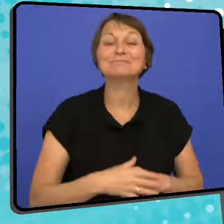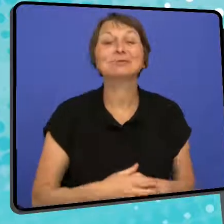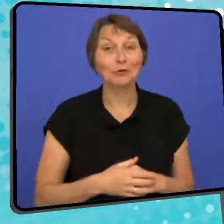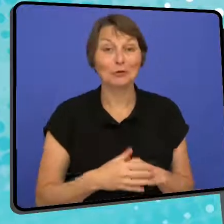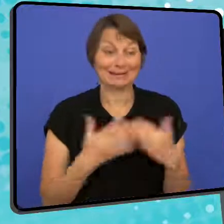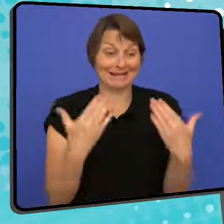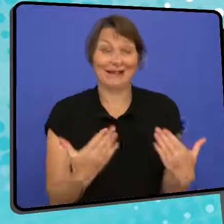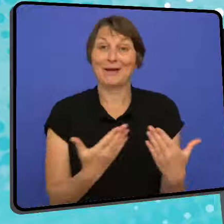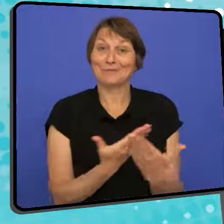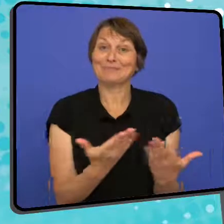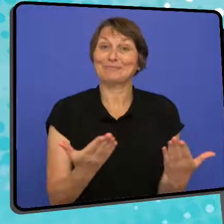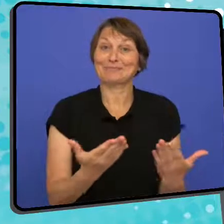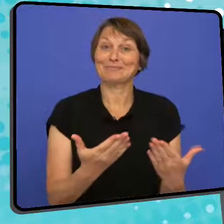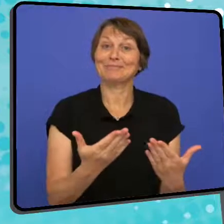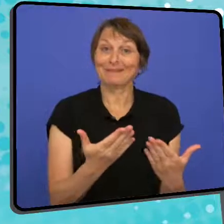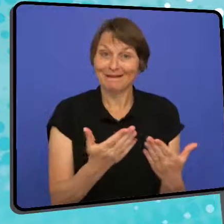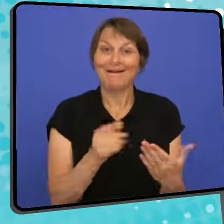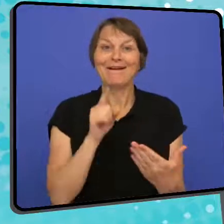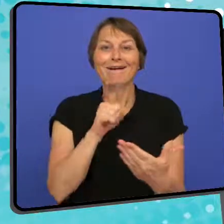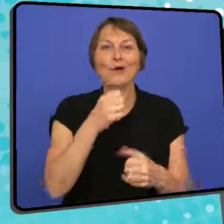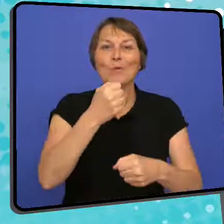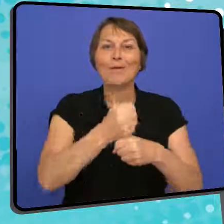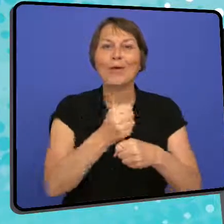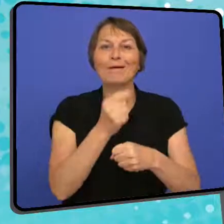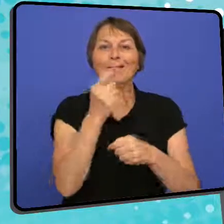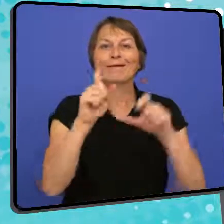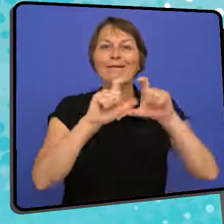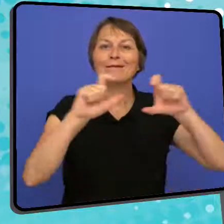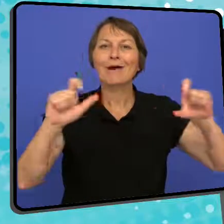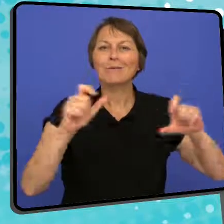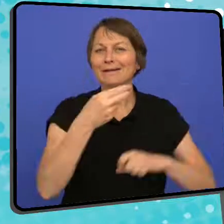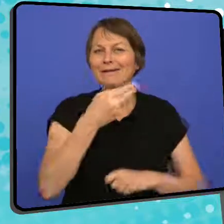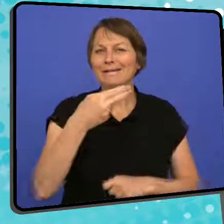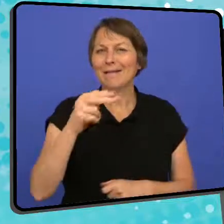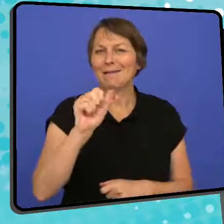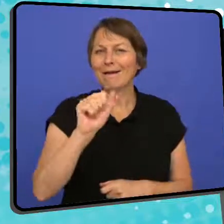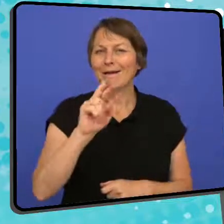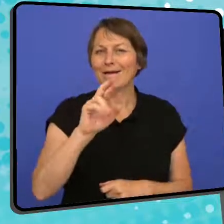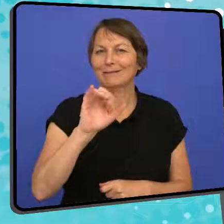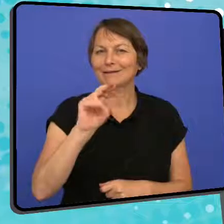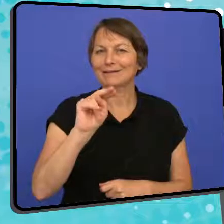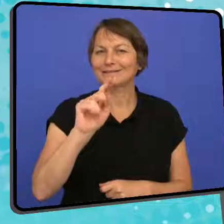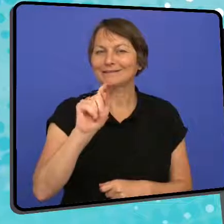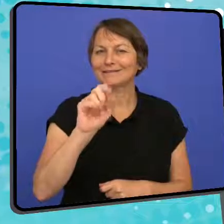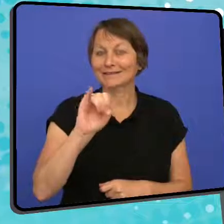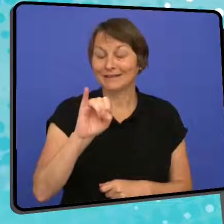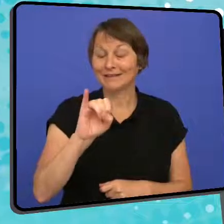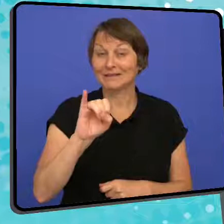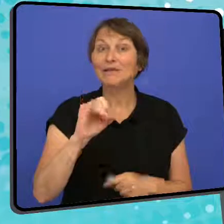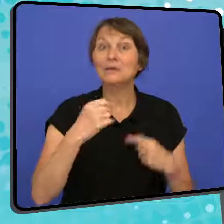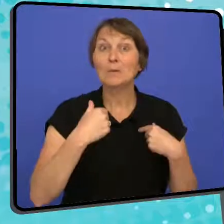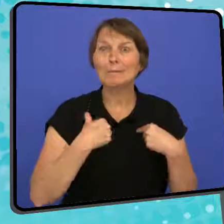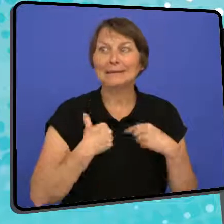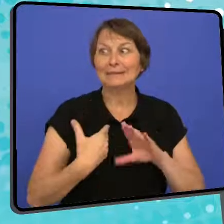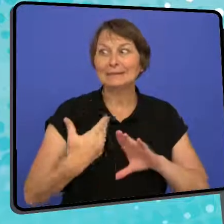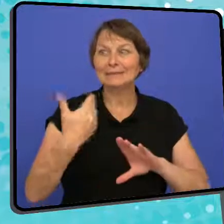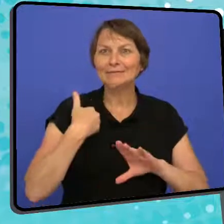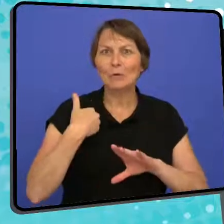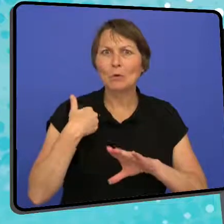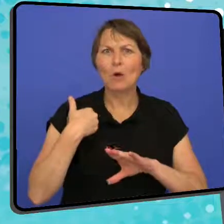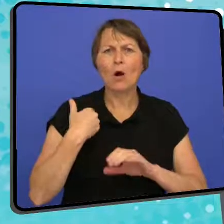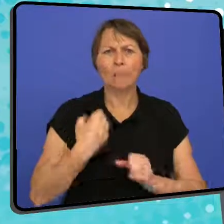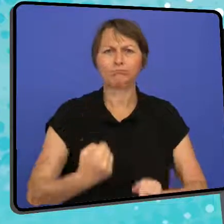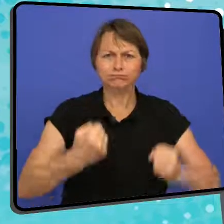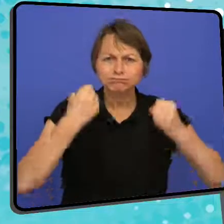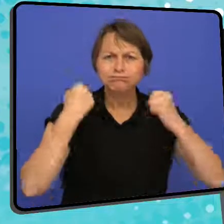current employer, Arinti. We had a really good fit because I did not have a computer scientist background. So I was not the expert in